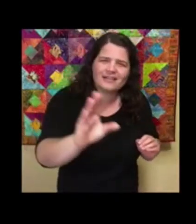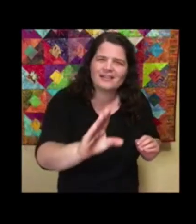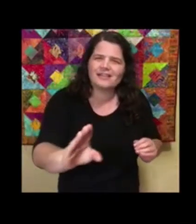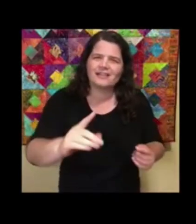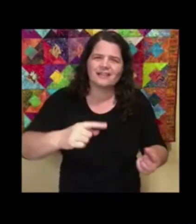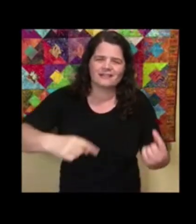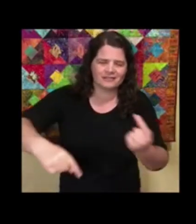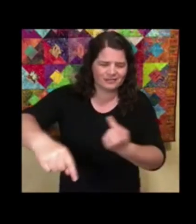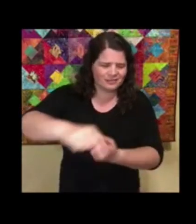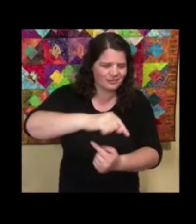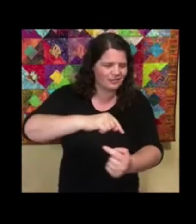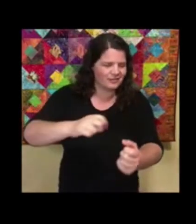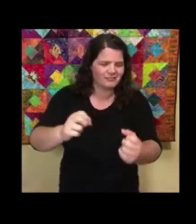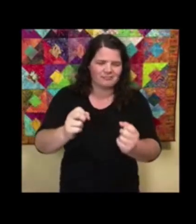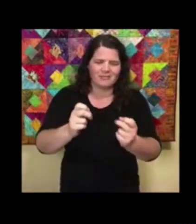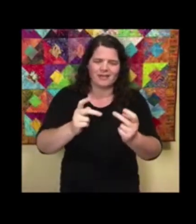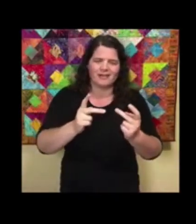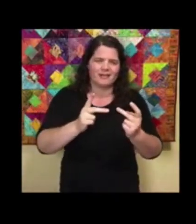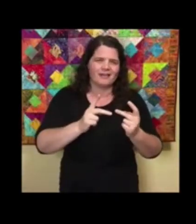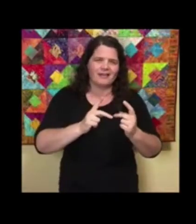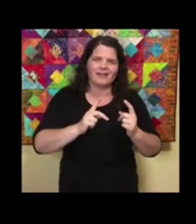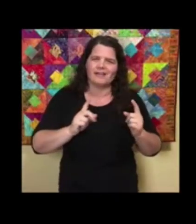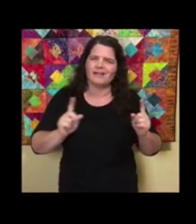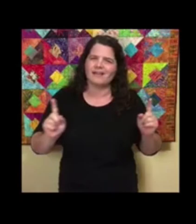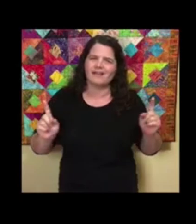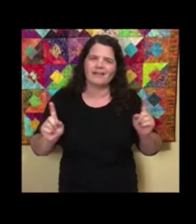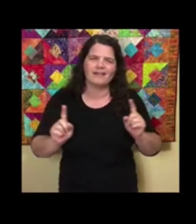back. Never turning back.